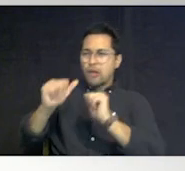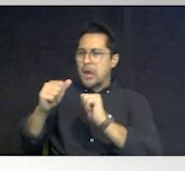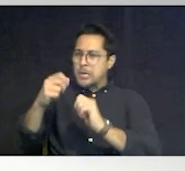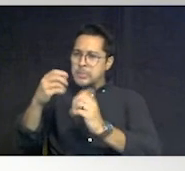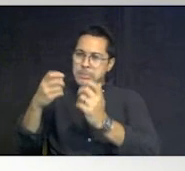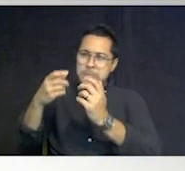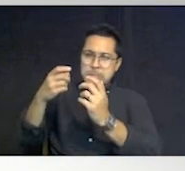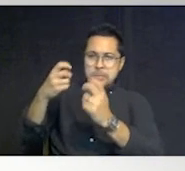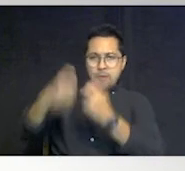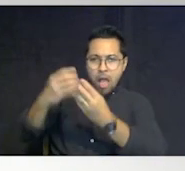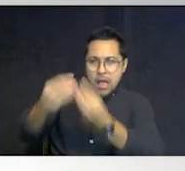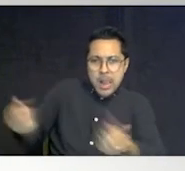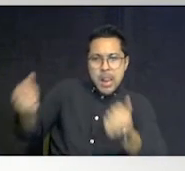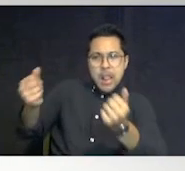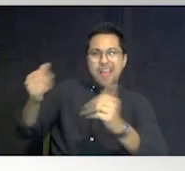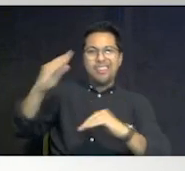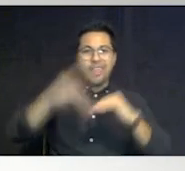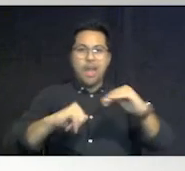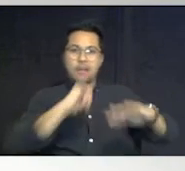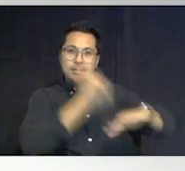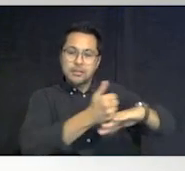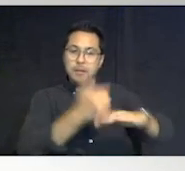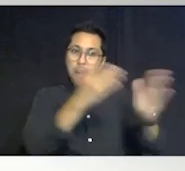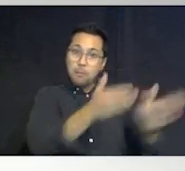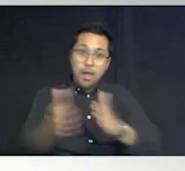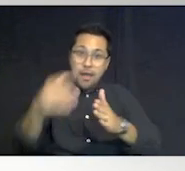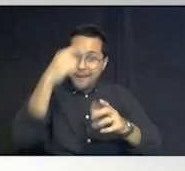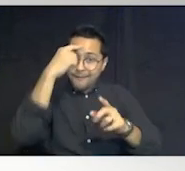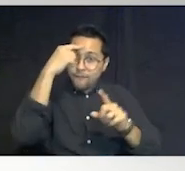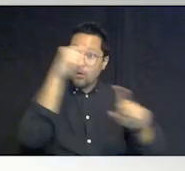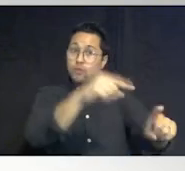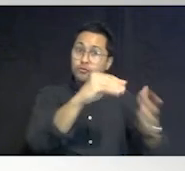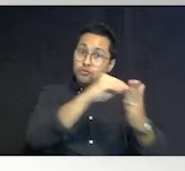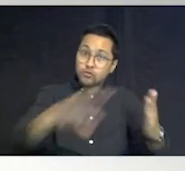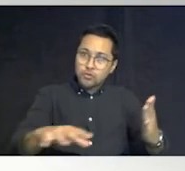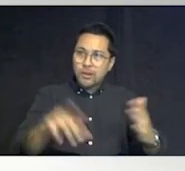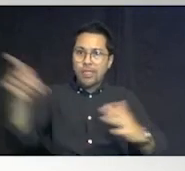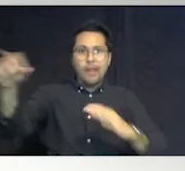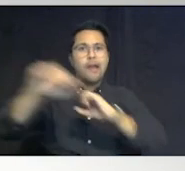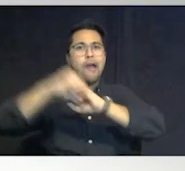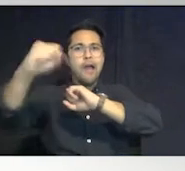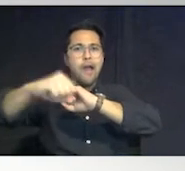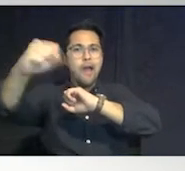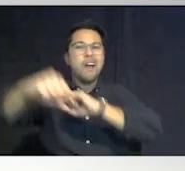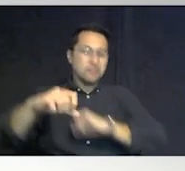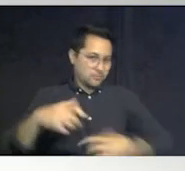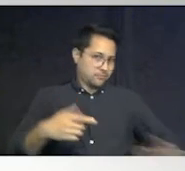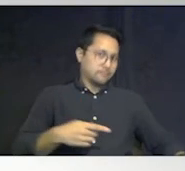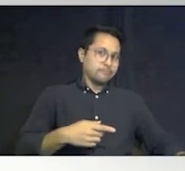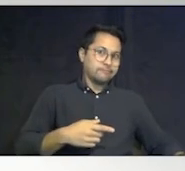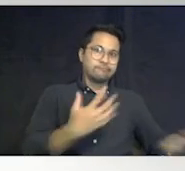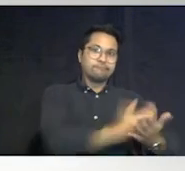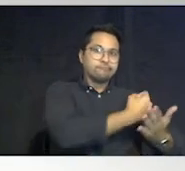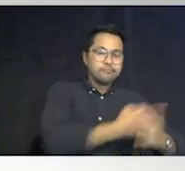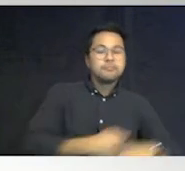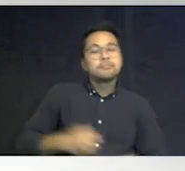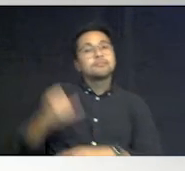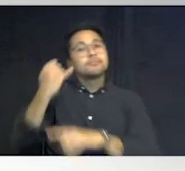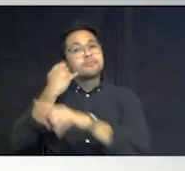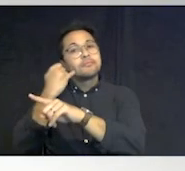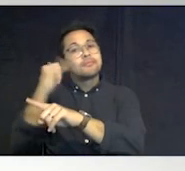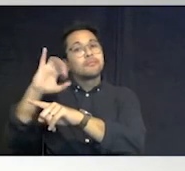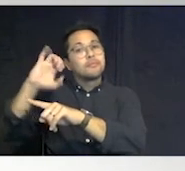conflict than working on coming up with a plan for the student to be successful. If the IEP team meets multiple times with little or